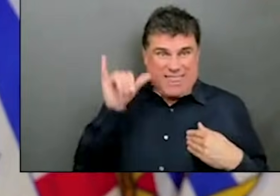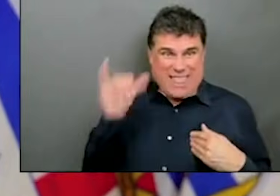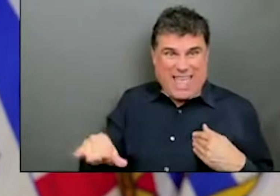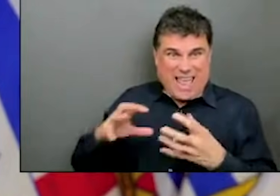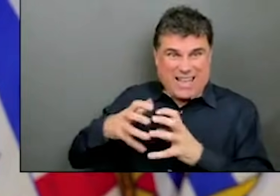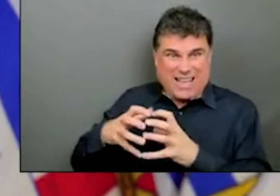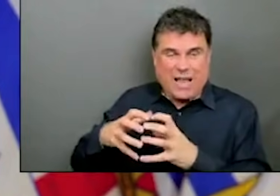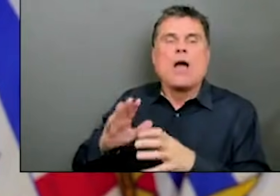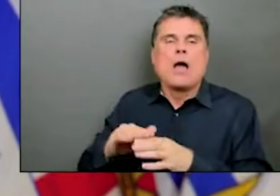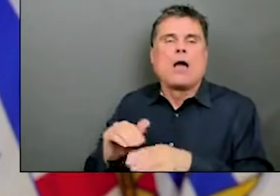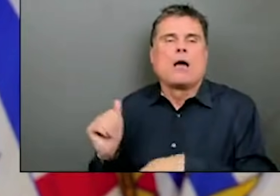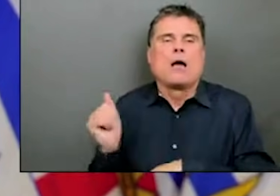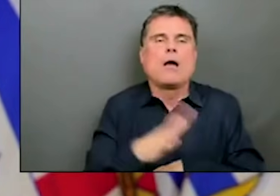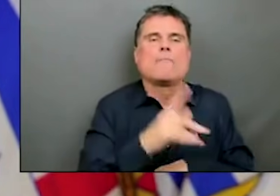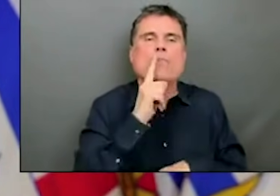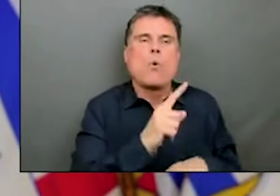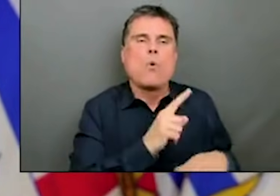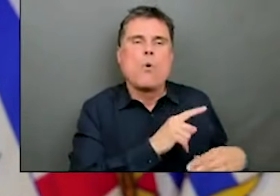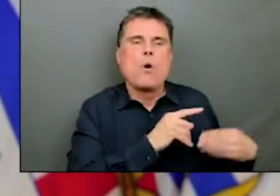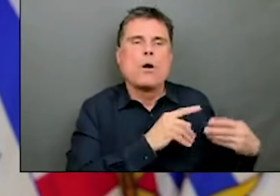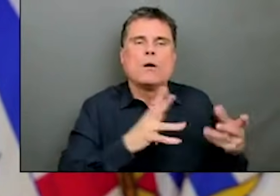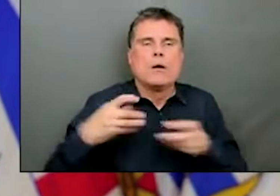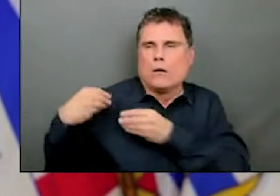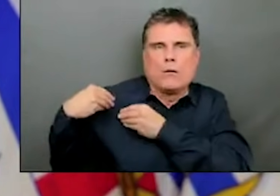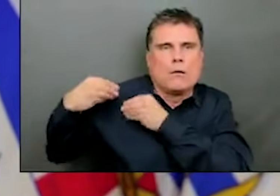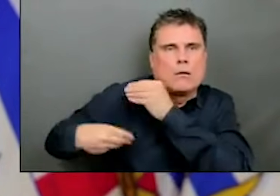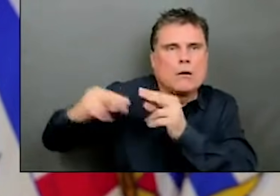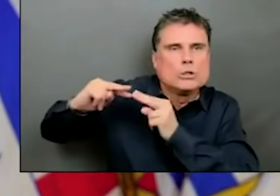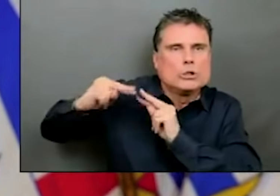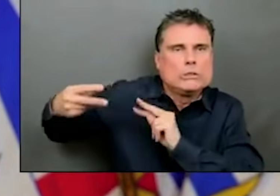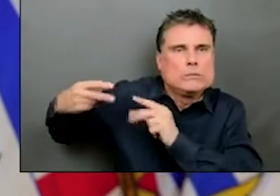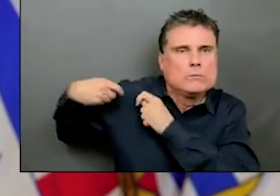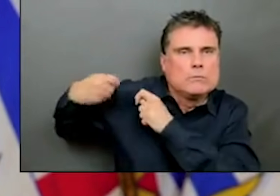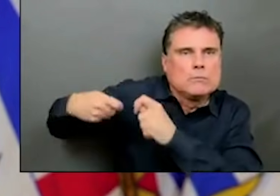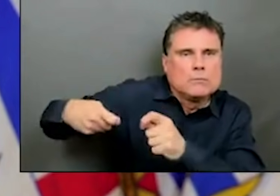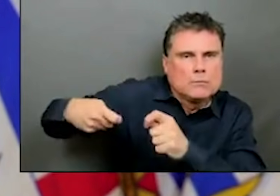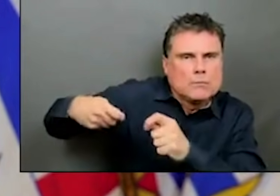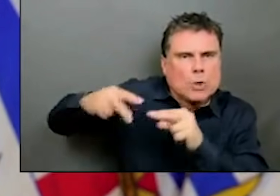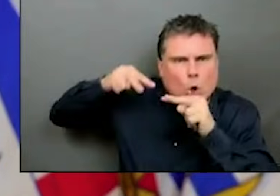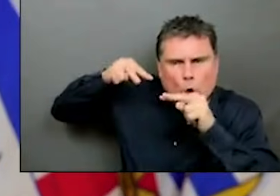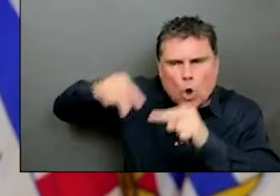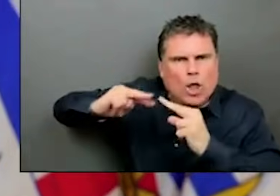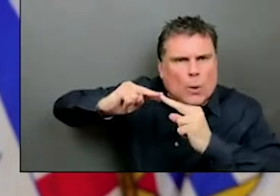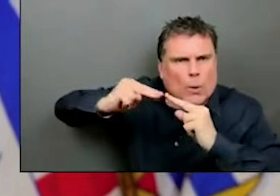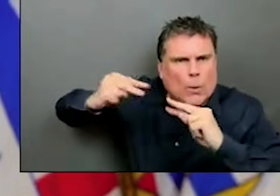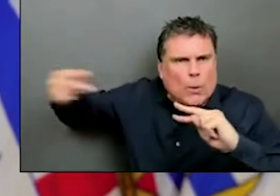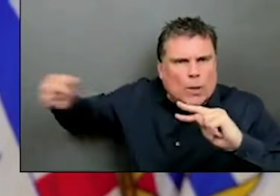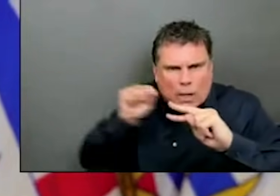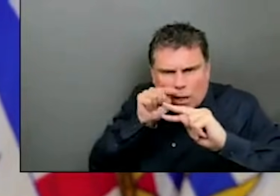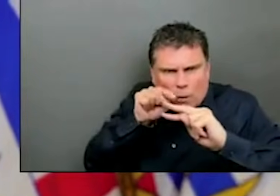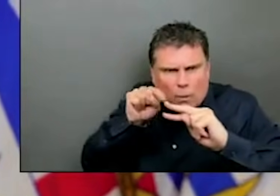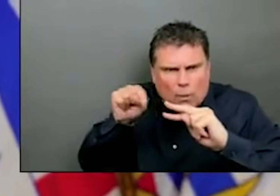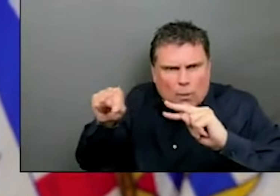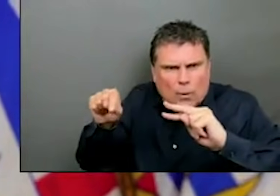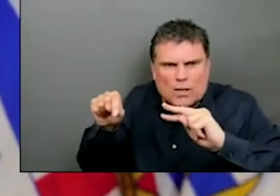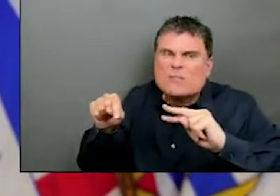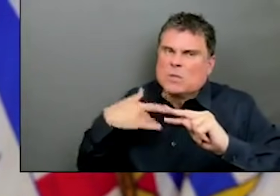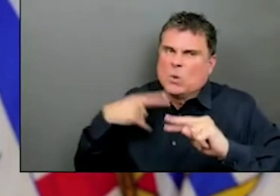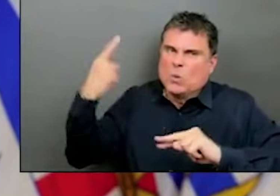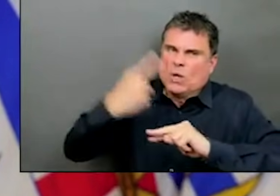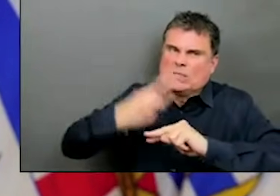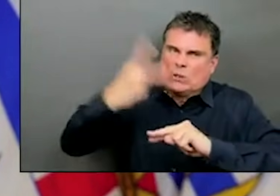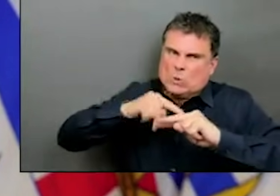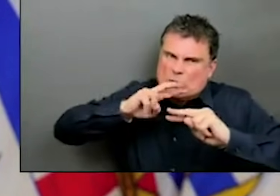So there can be a delay of several days before we know what variant it is, and that's one of the challenges that